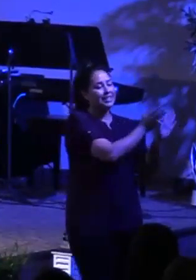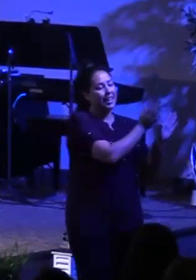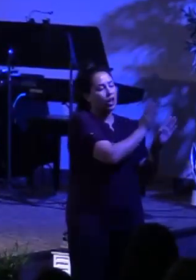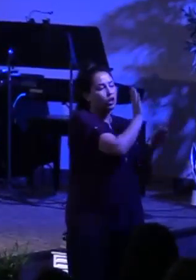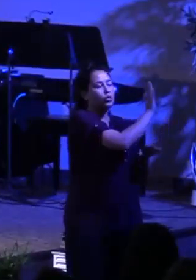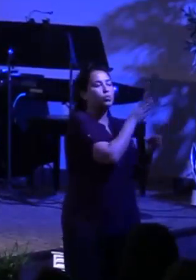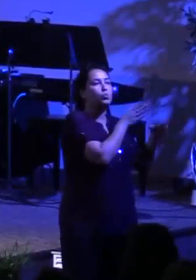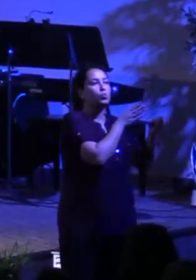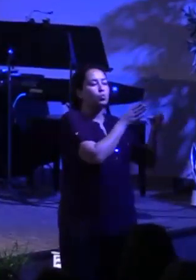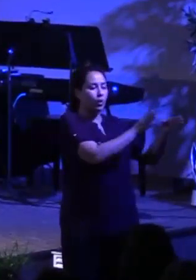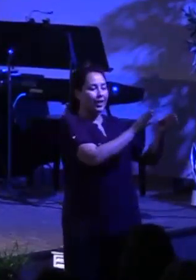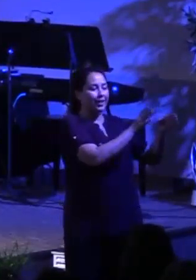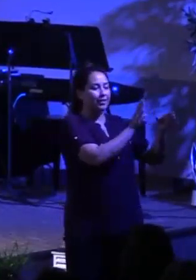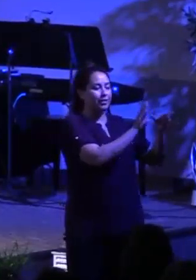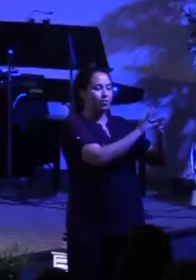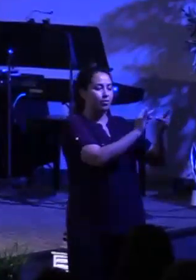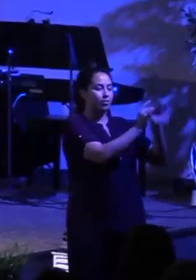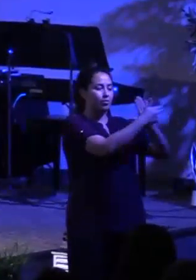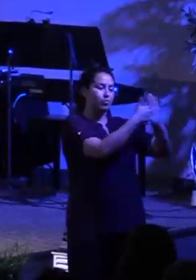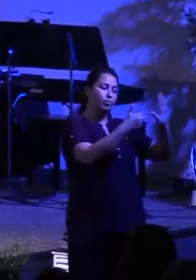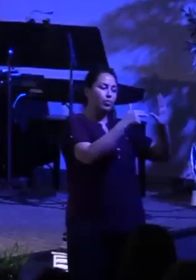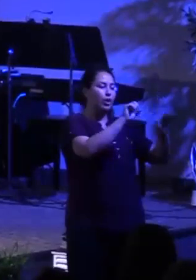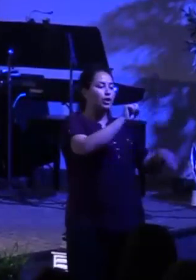of shalom.